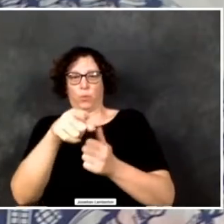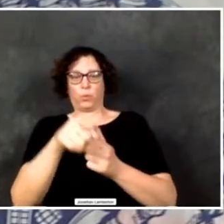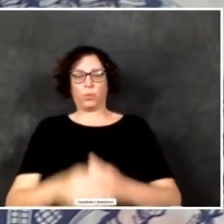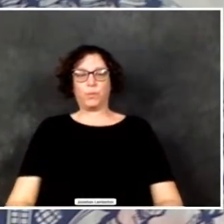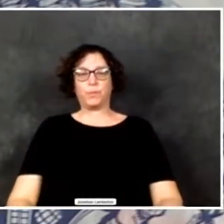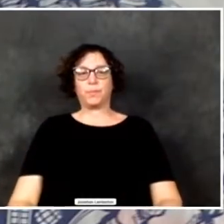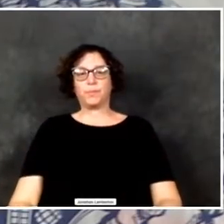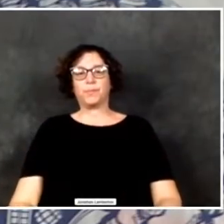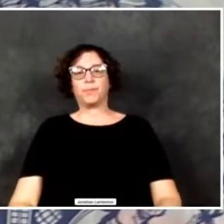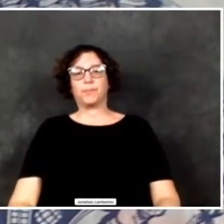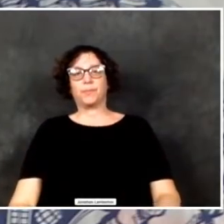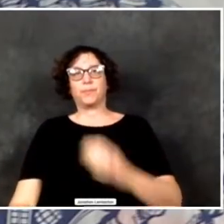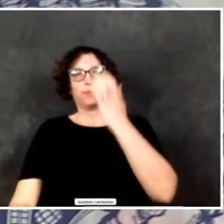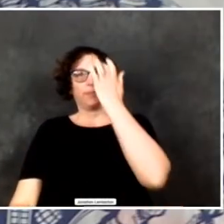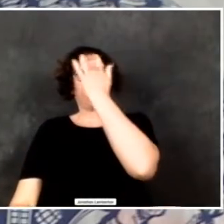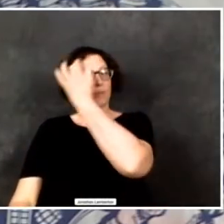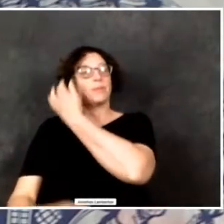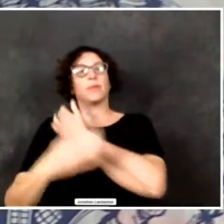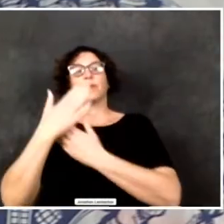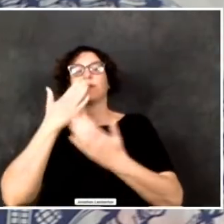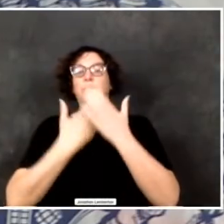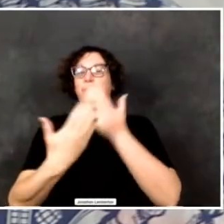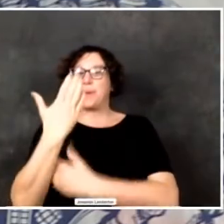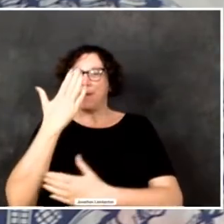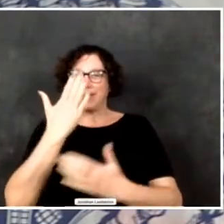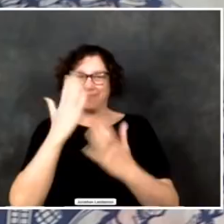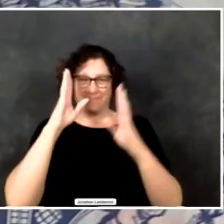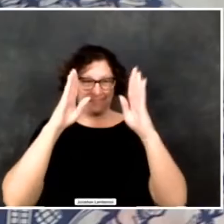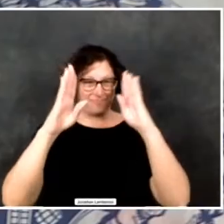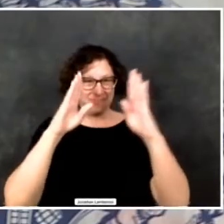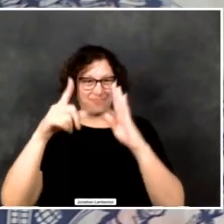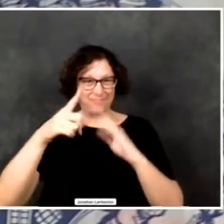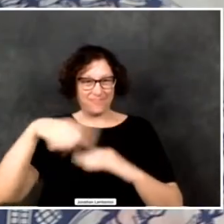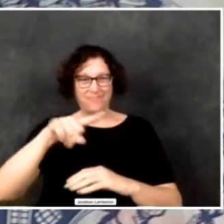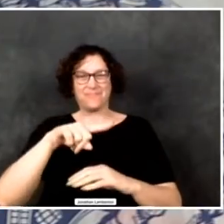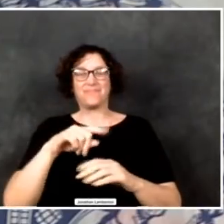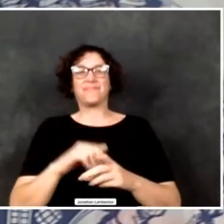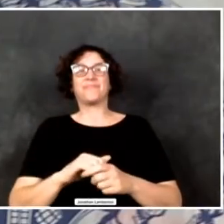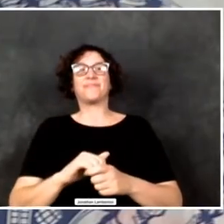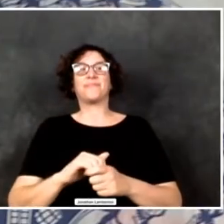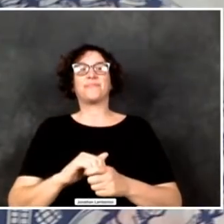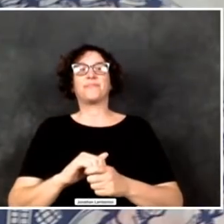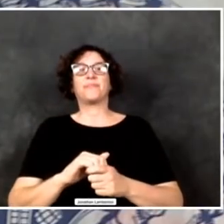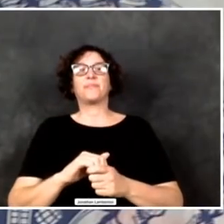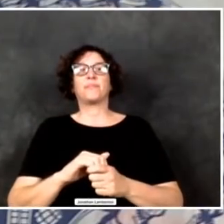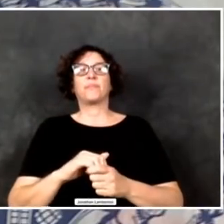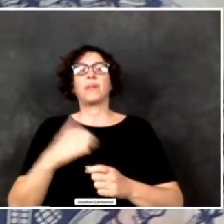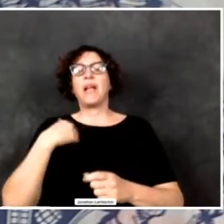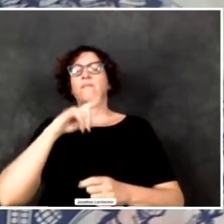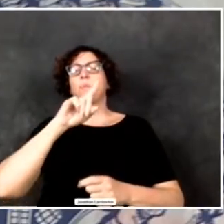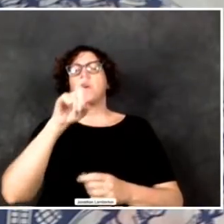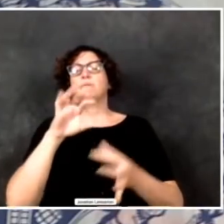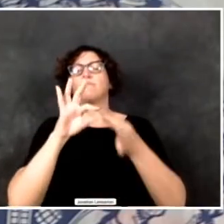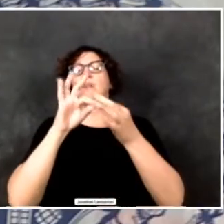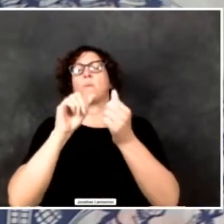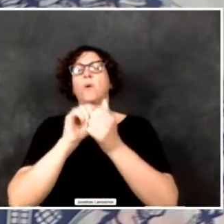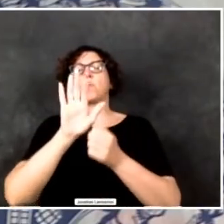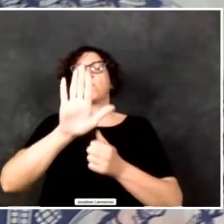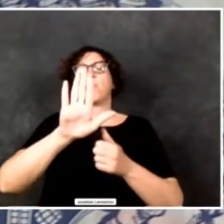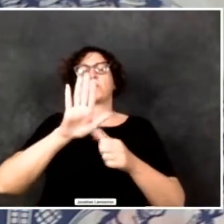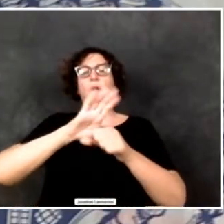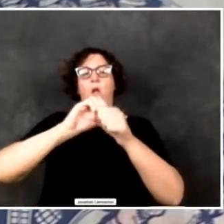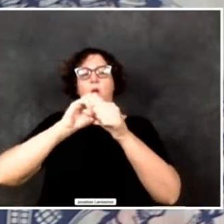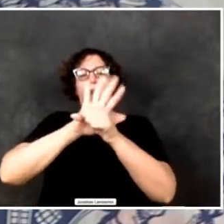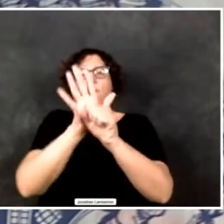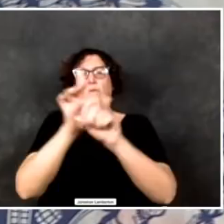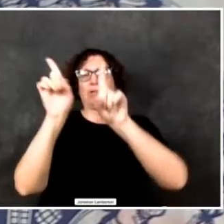morning. Quick questions on this new rollout of the testing plan, Mayor, and also